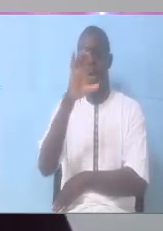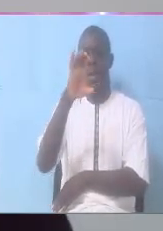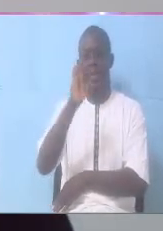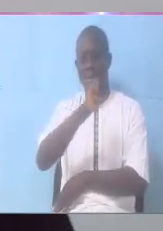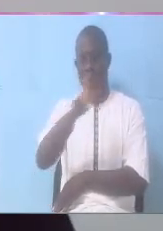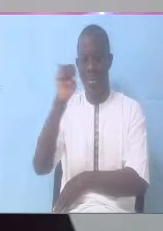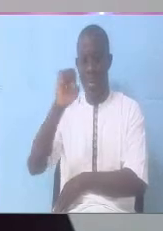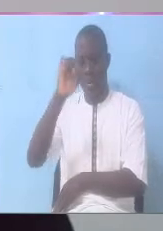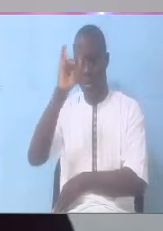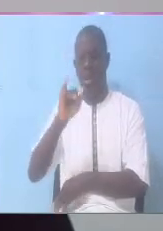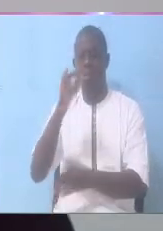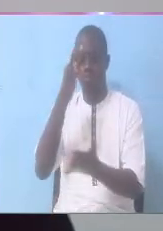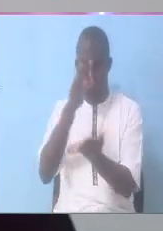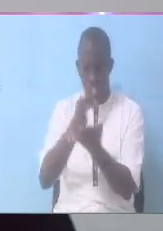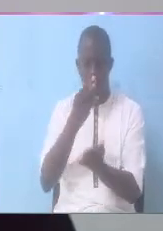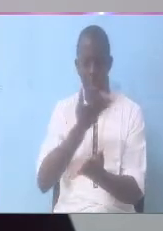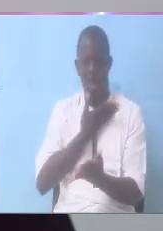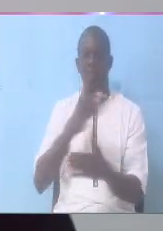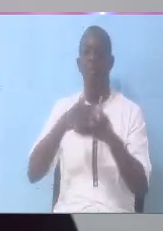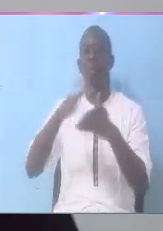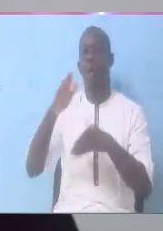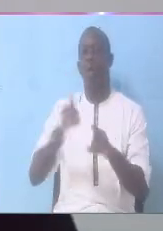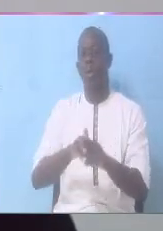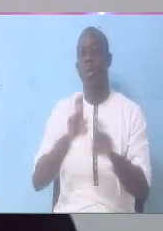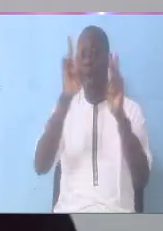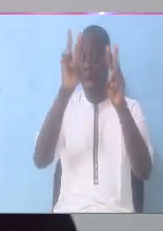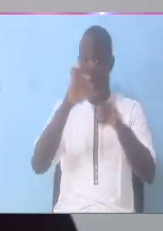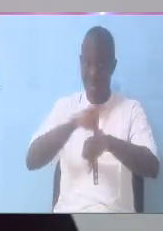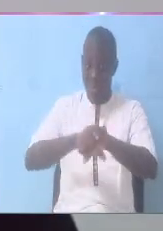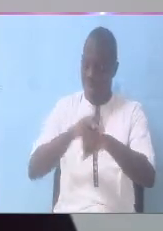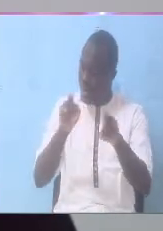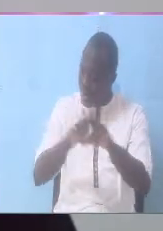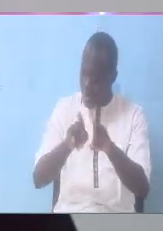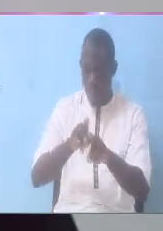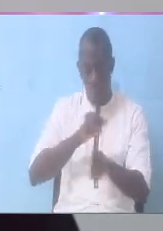Jammeh temo lanna bale bije andun Jammeh amutale fanko adingo.